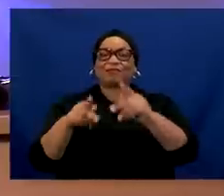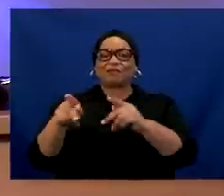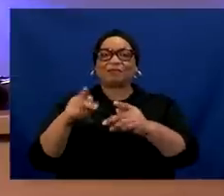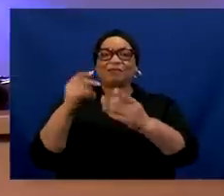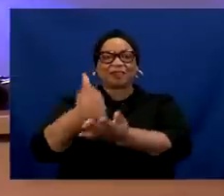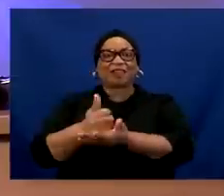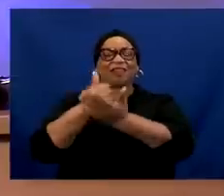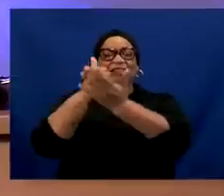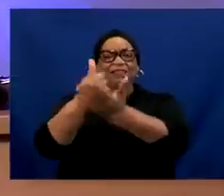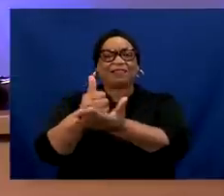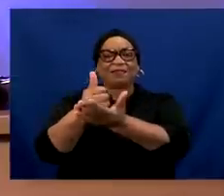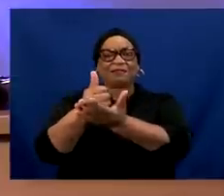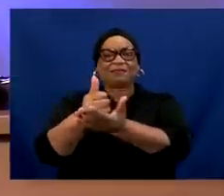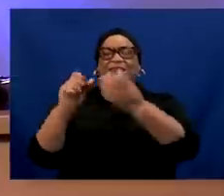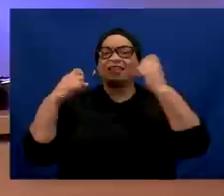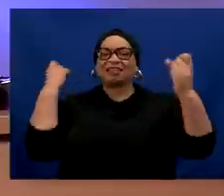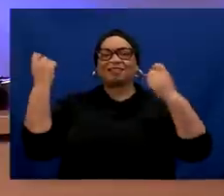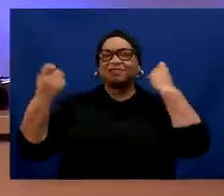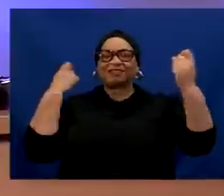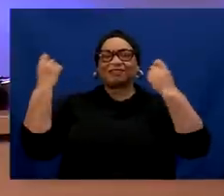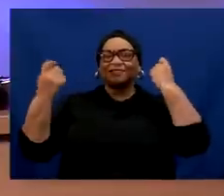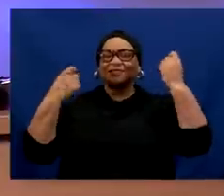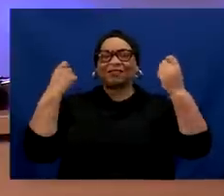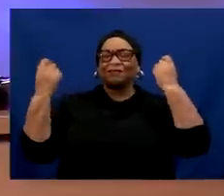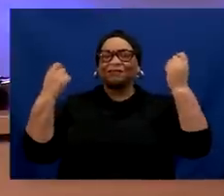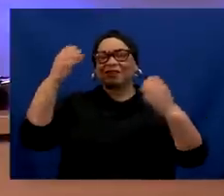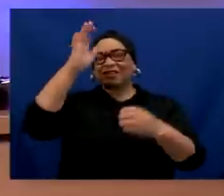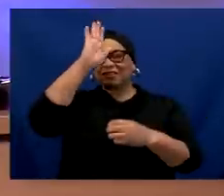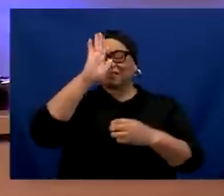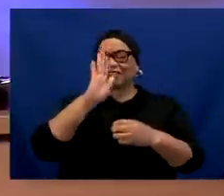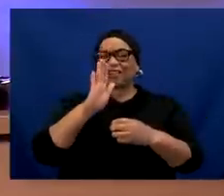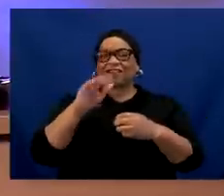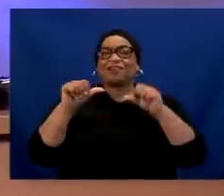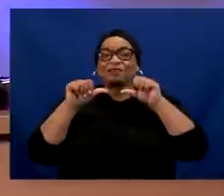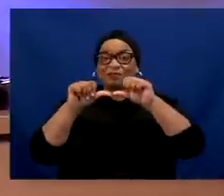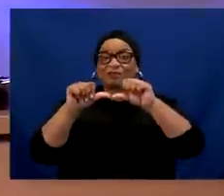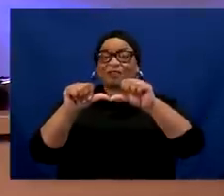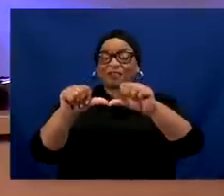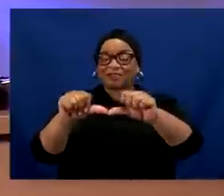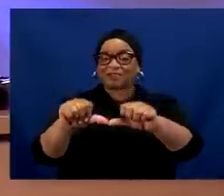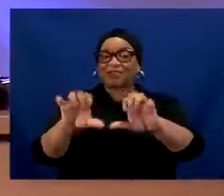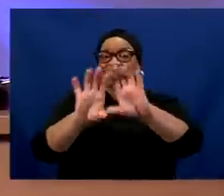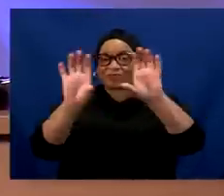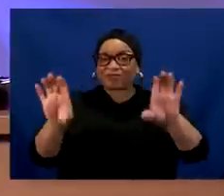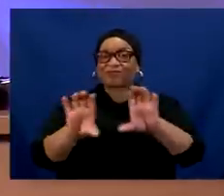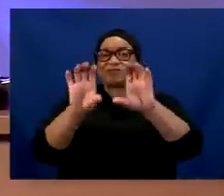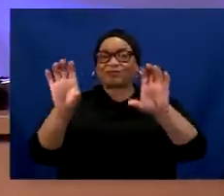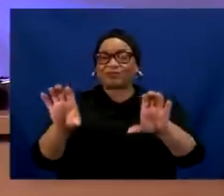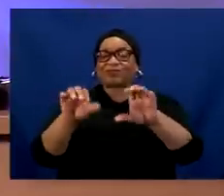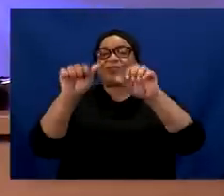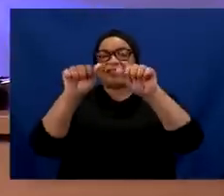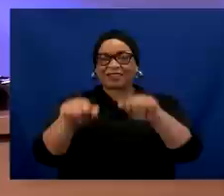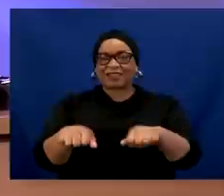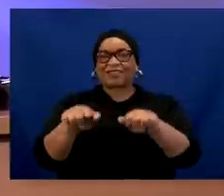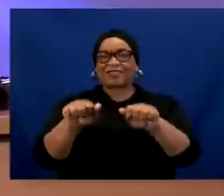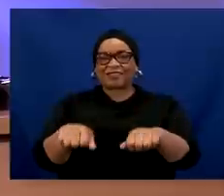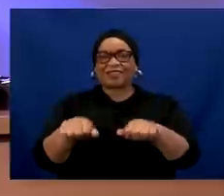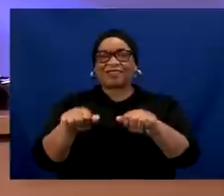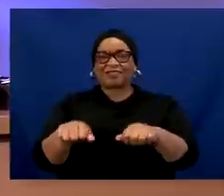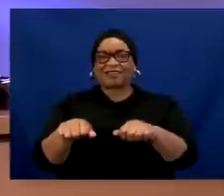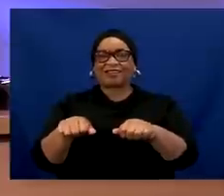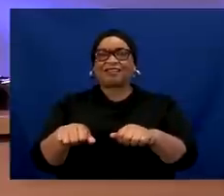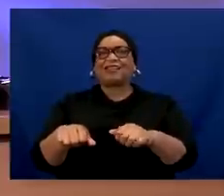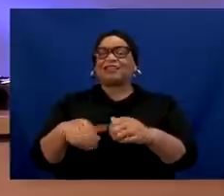and begin to celebrate the God who is still up to something. The God who can do it because